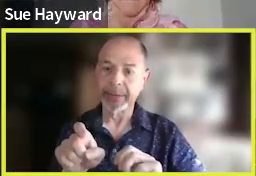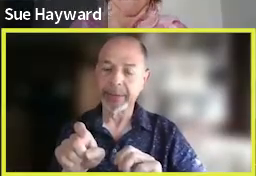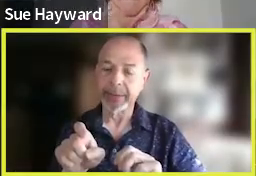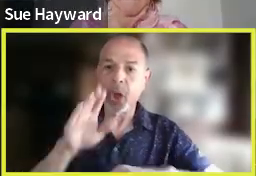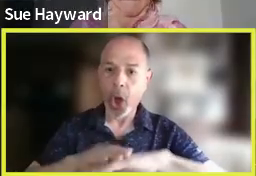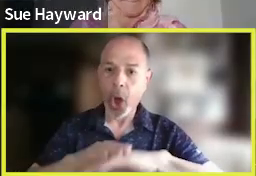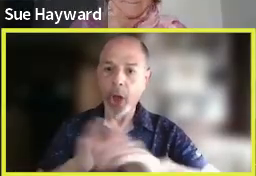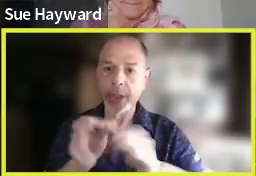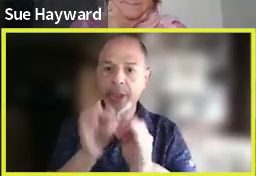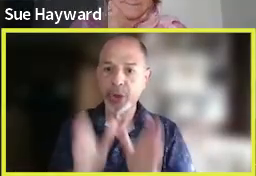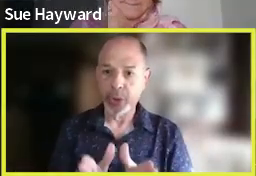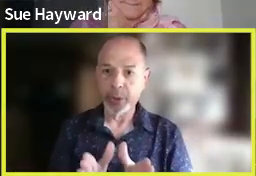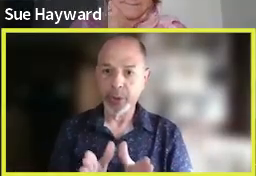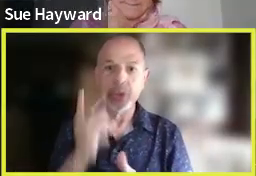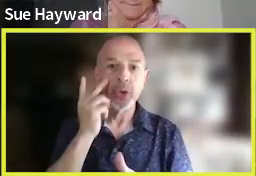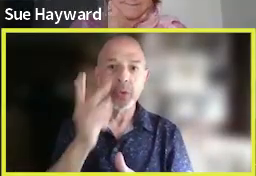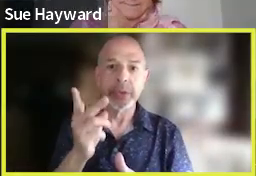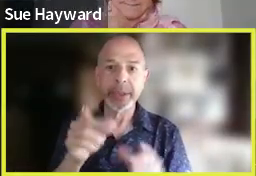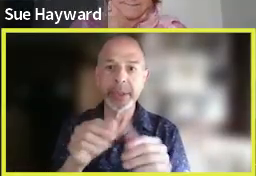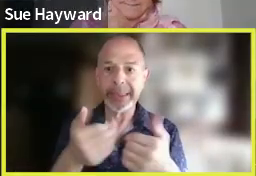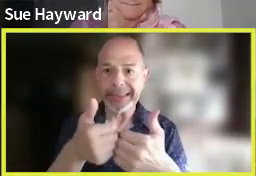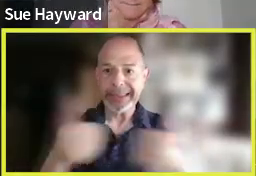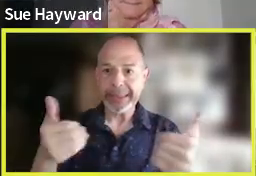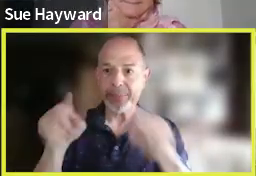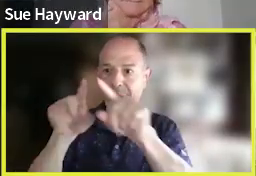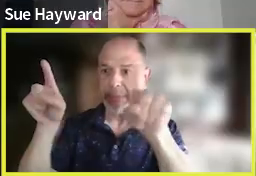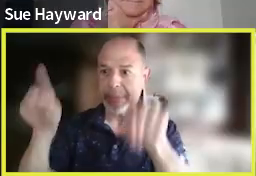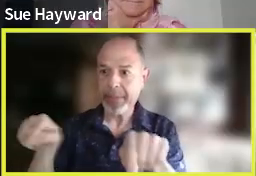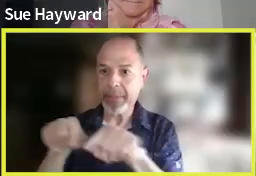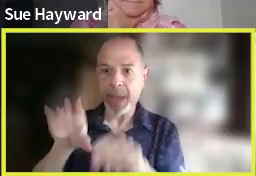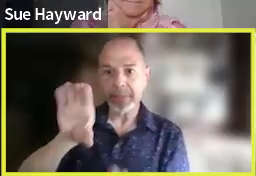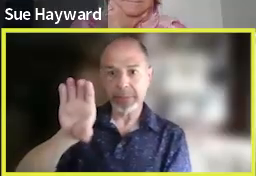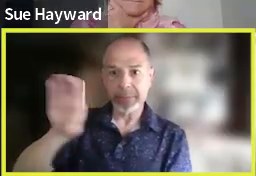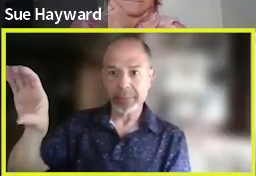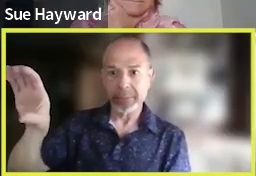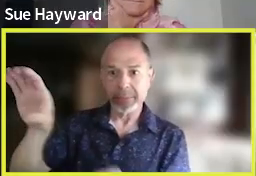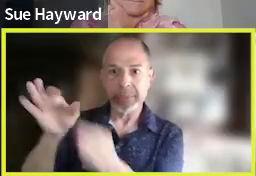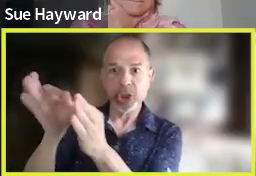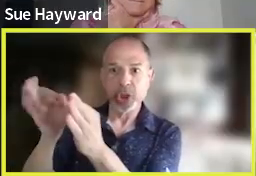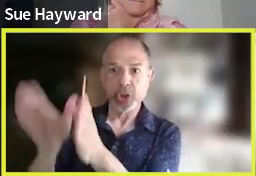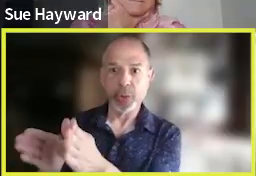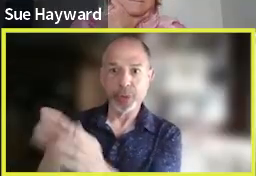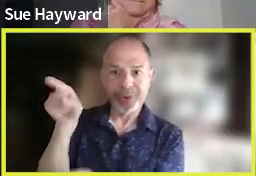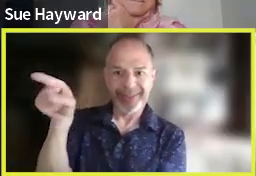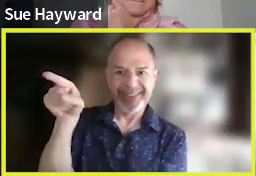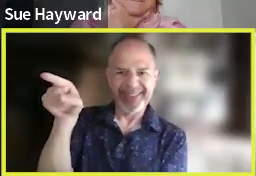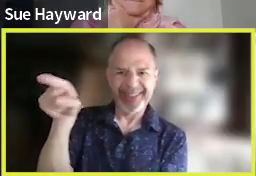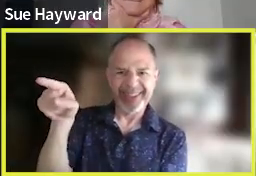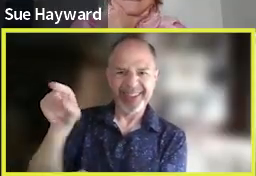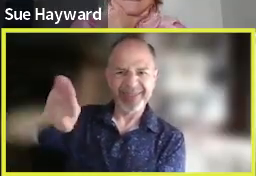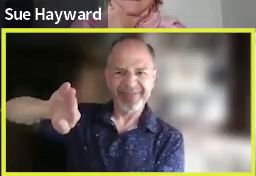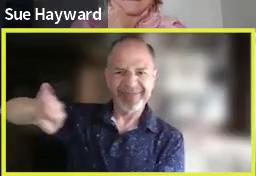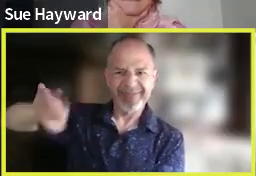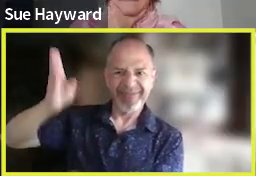interpreter, they will show up in a separate box. They're not going to show up on the whole screen because then they're there twice in the recording. It's like,